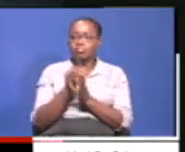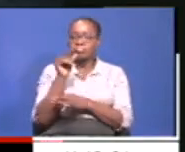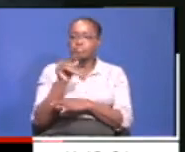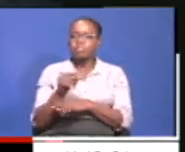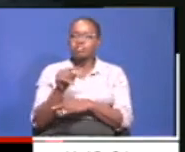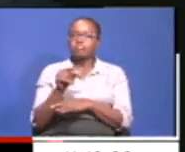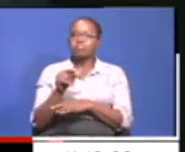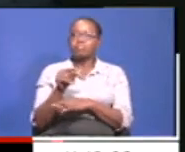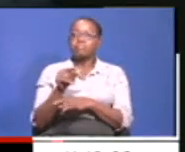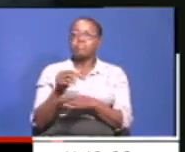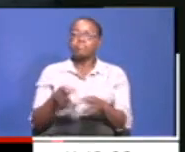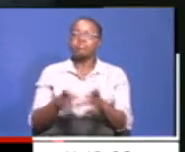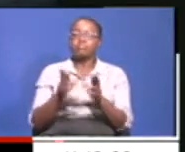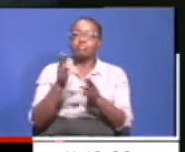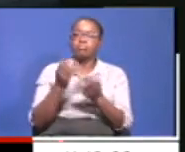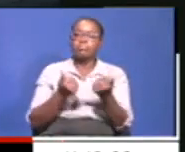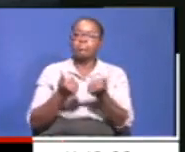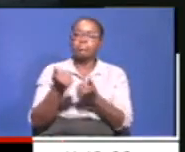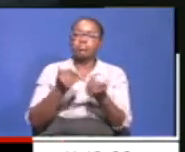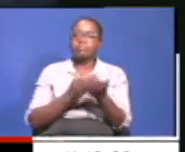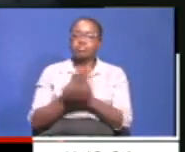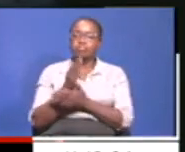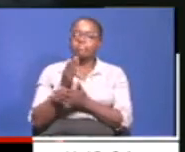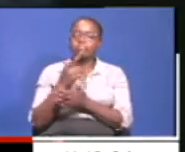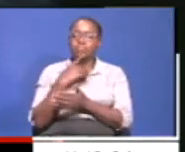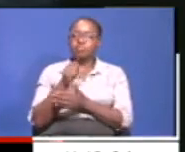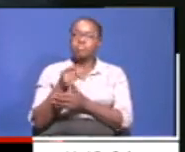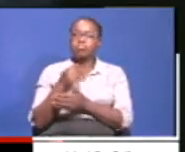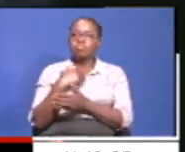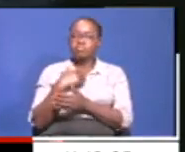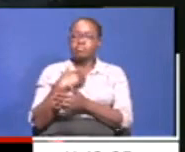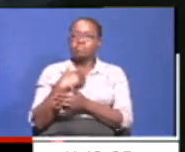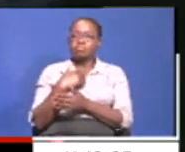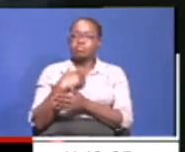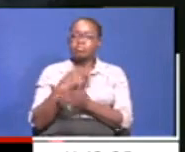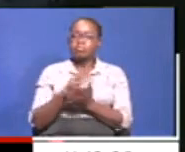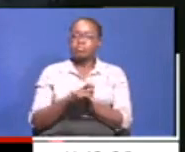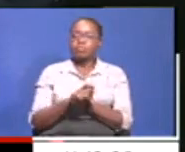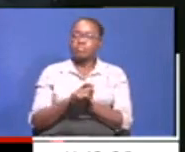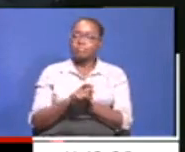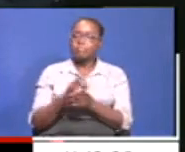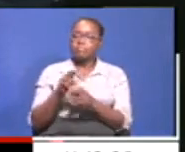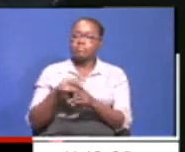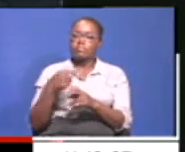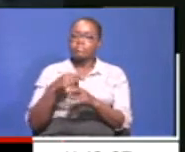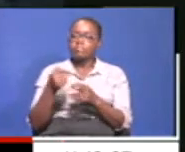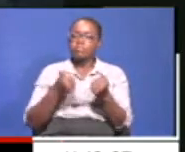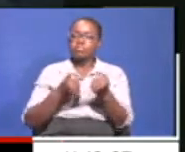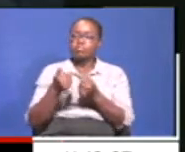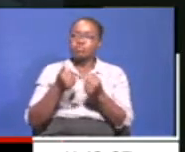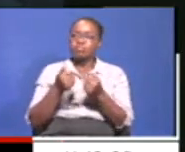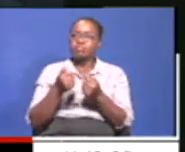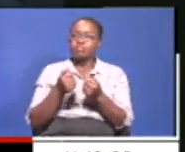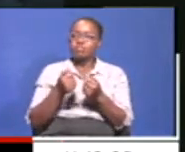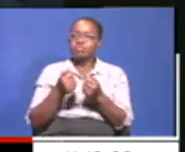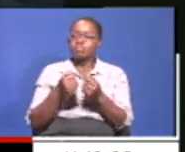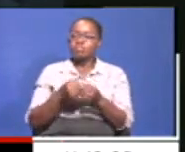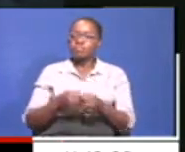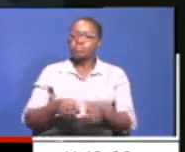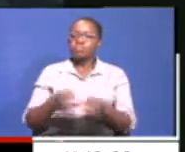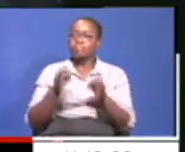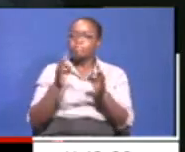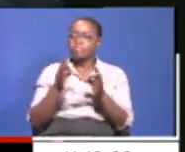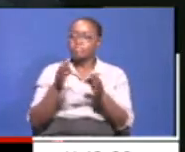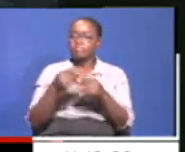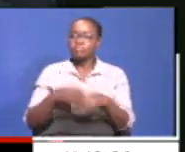terrain that we're driving through. So we have Pirelli tires on our rally car. They're the official sponsors. They are the official sponsors